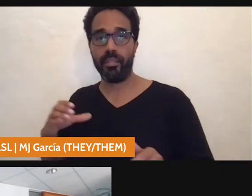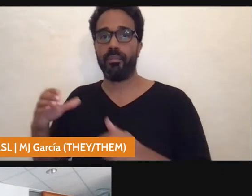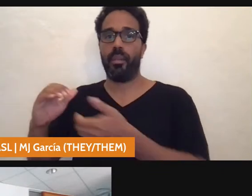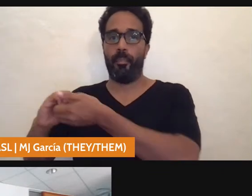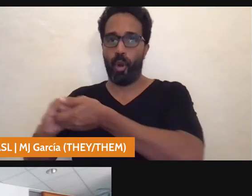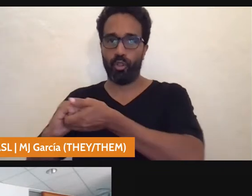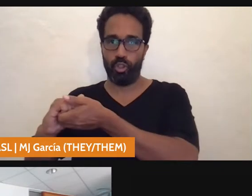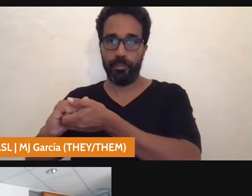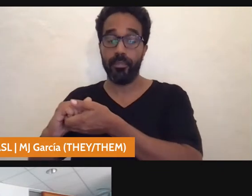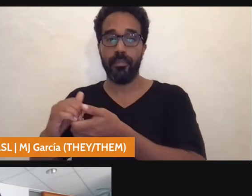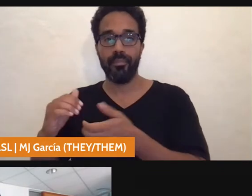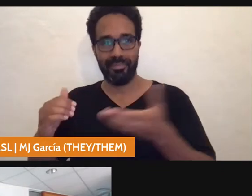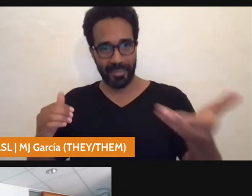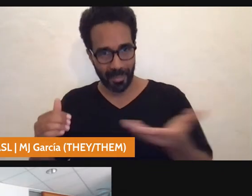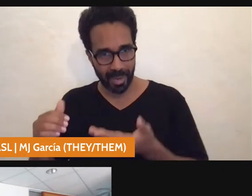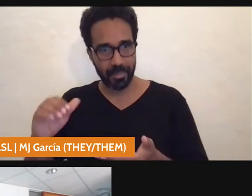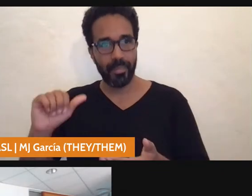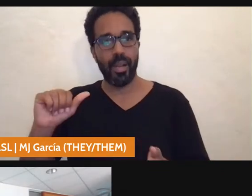Welcome, Alicia.